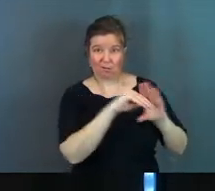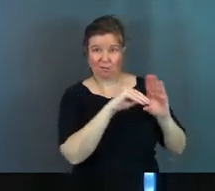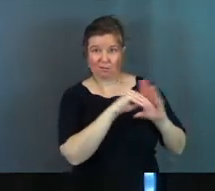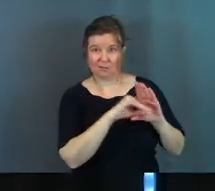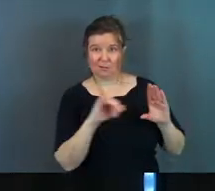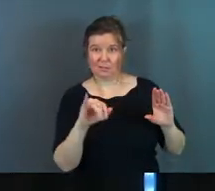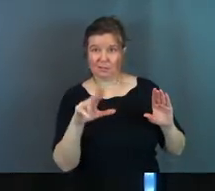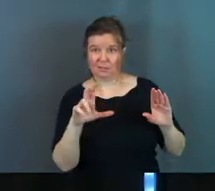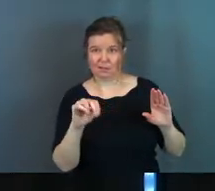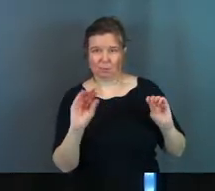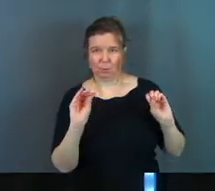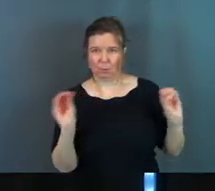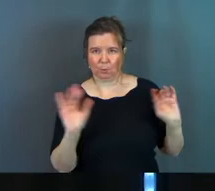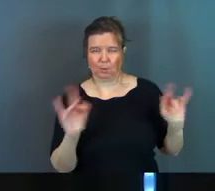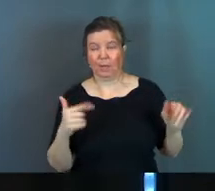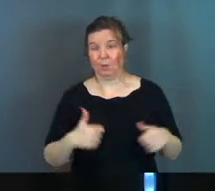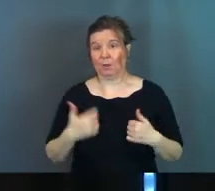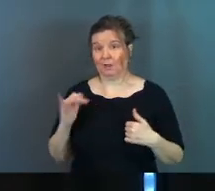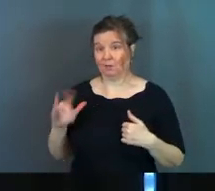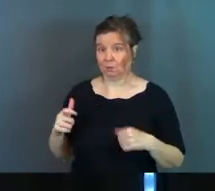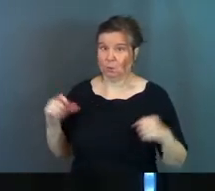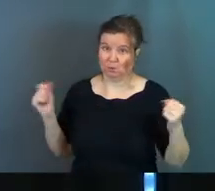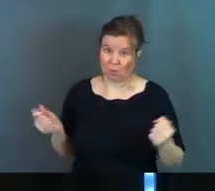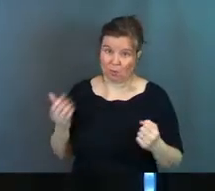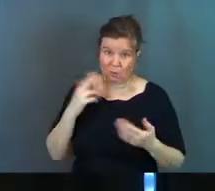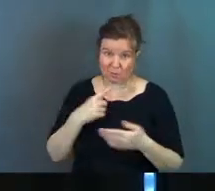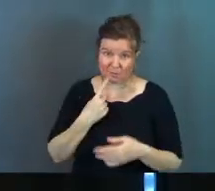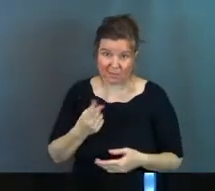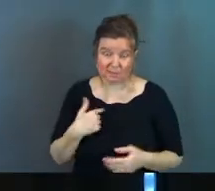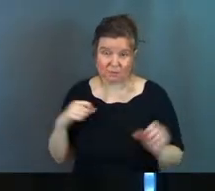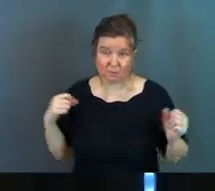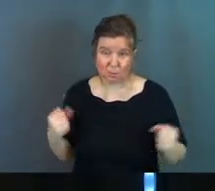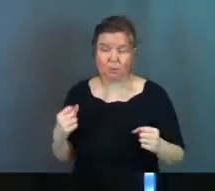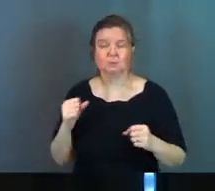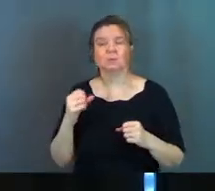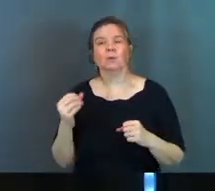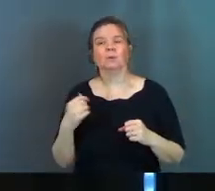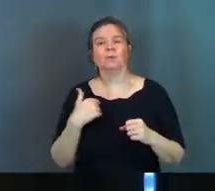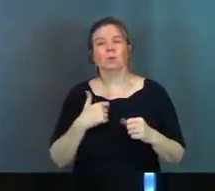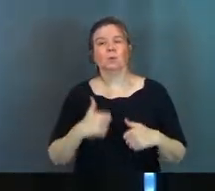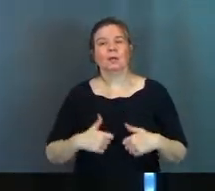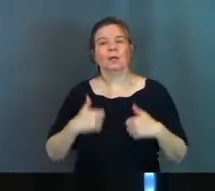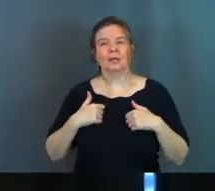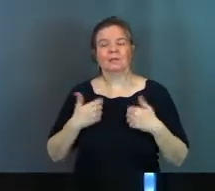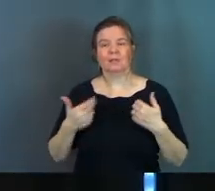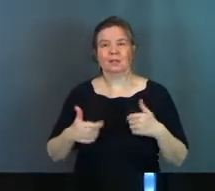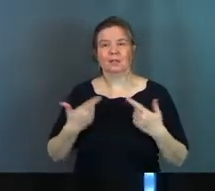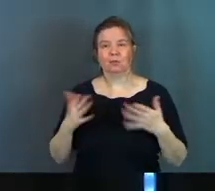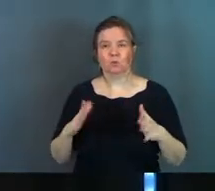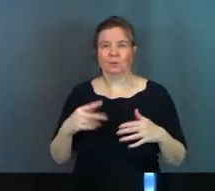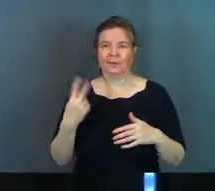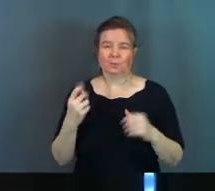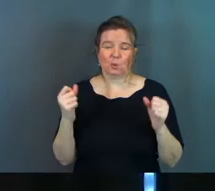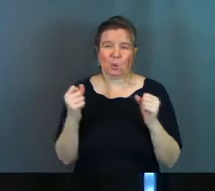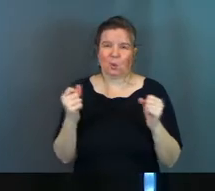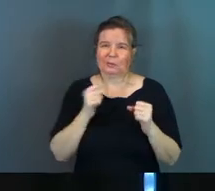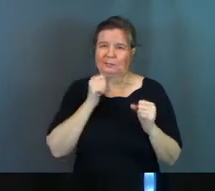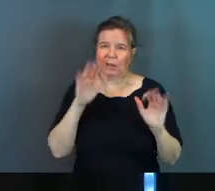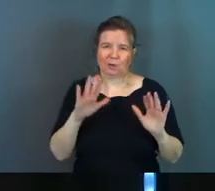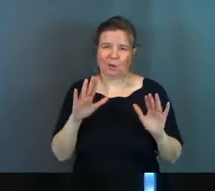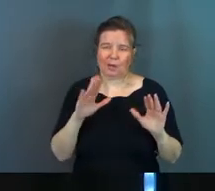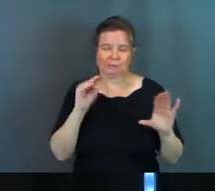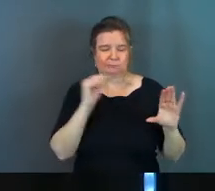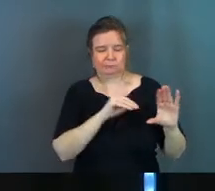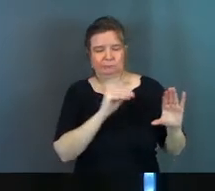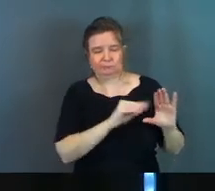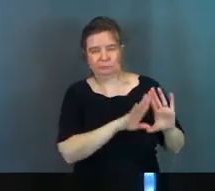so one of the things that we lived in Illinois, so it's cold. You know what I'm saying? It's cold. So we're living in this living room, and it's too cold, not great